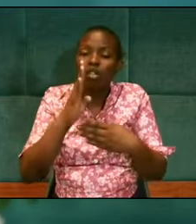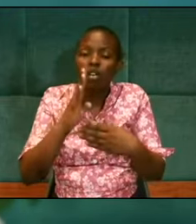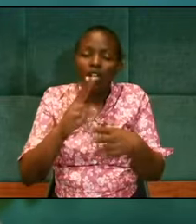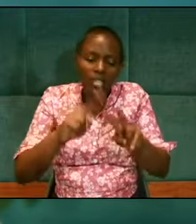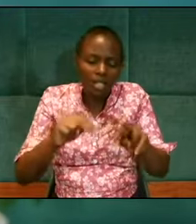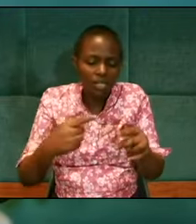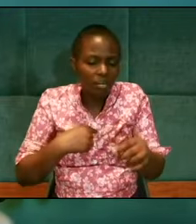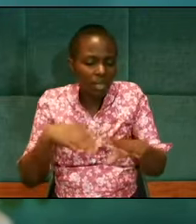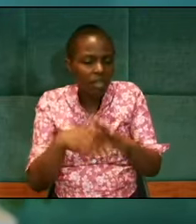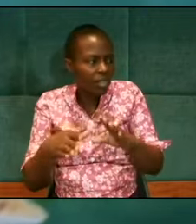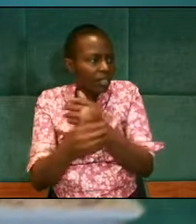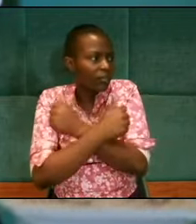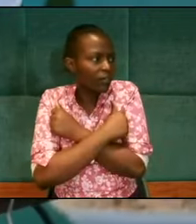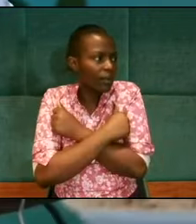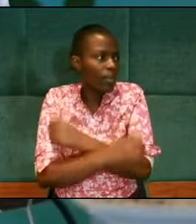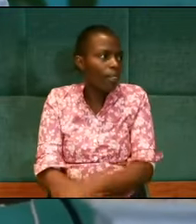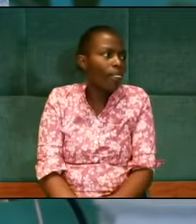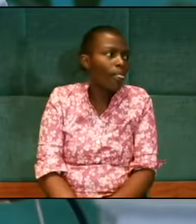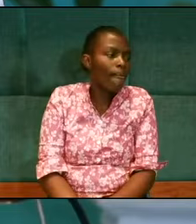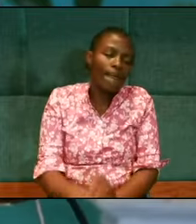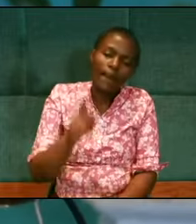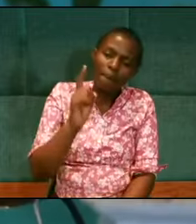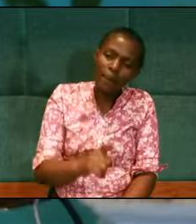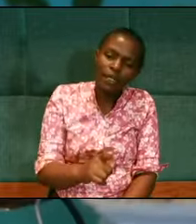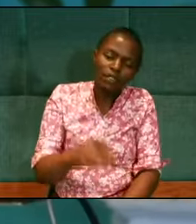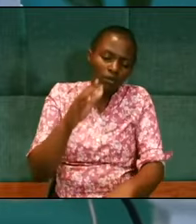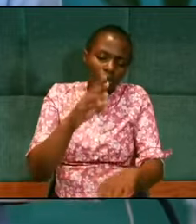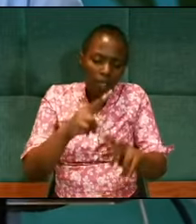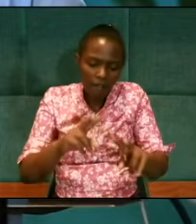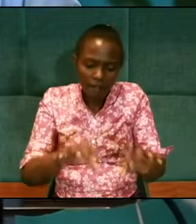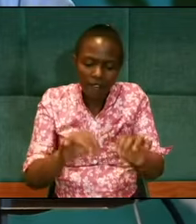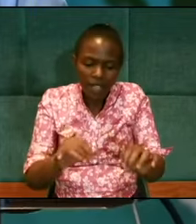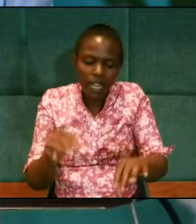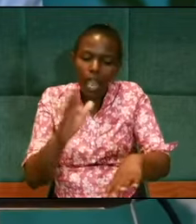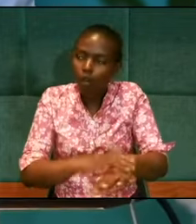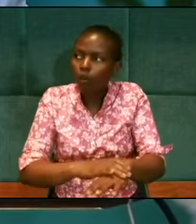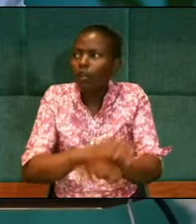Yes, you need it to find a good spouse. Our subject this evening,